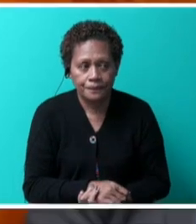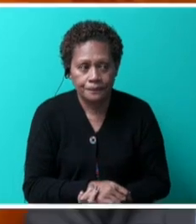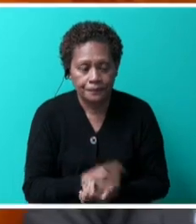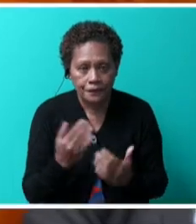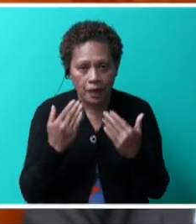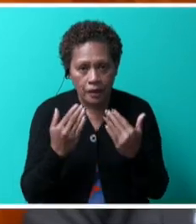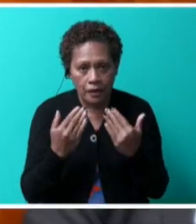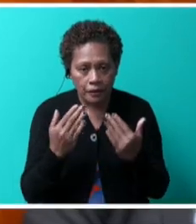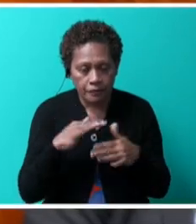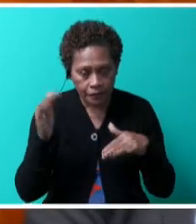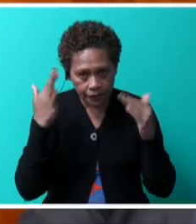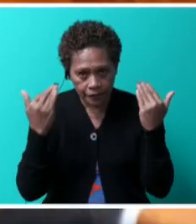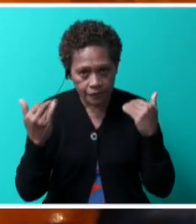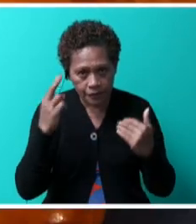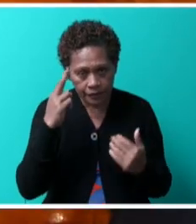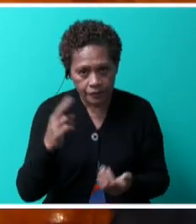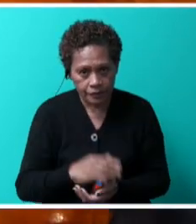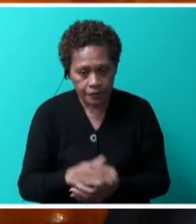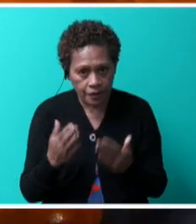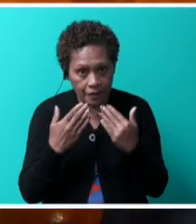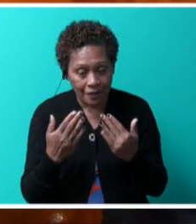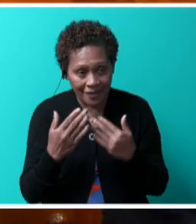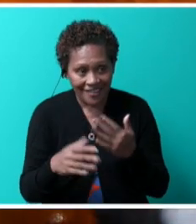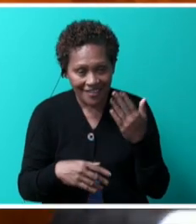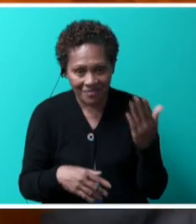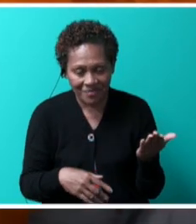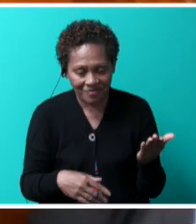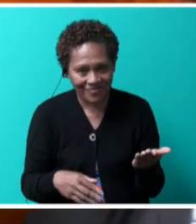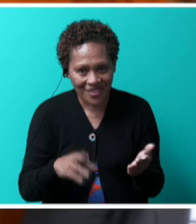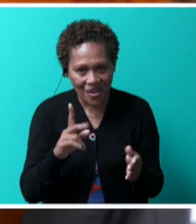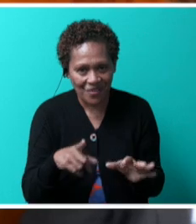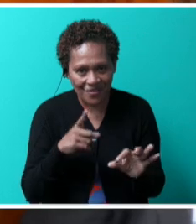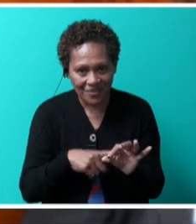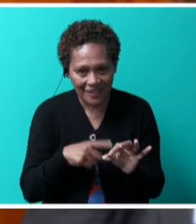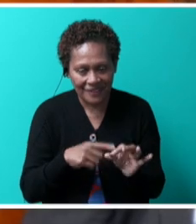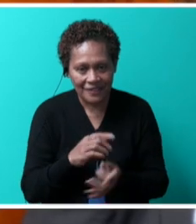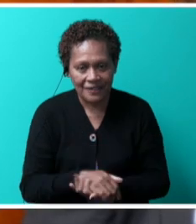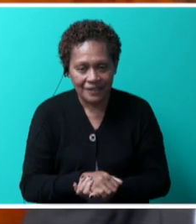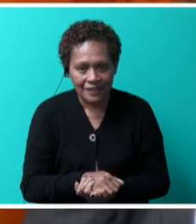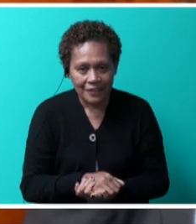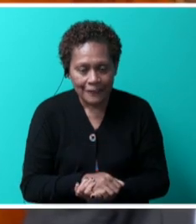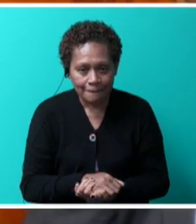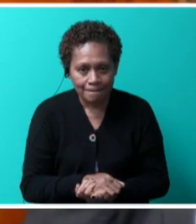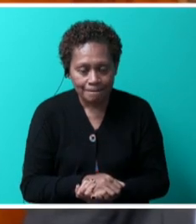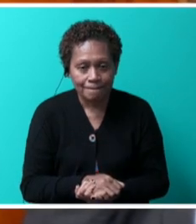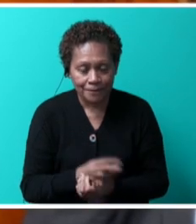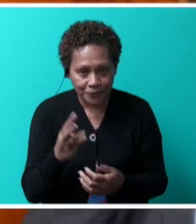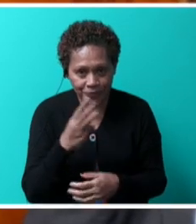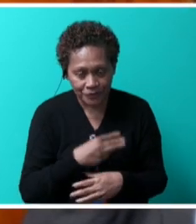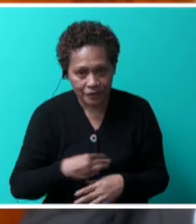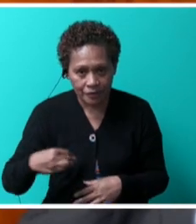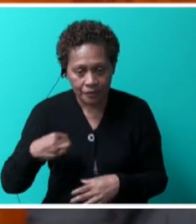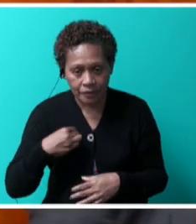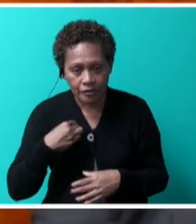Thank you, Honourable Speaker. Honourable Speaker, sir, I thank Honourable Tuaile on this question to inform the August House that the Ministry of Agriculture and